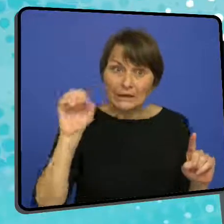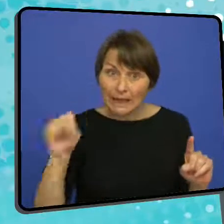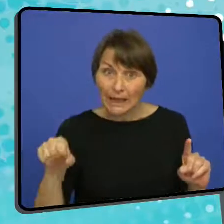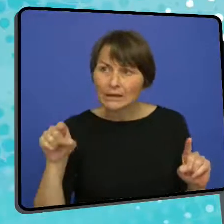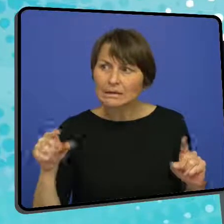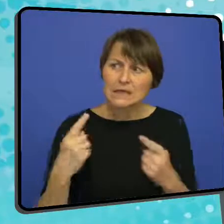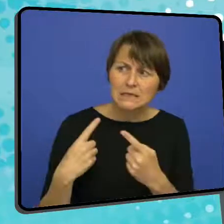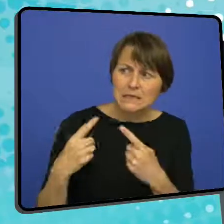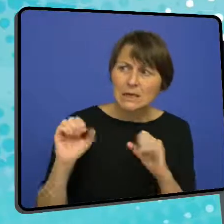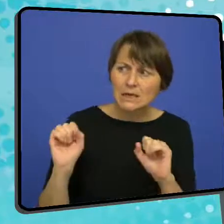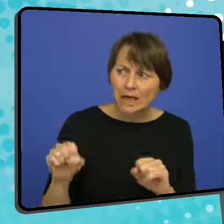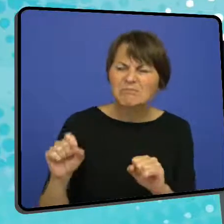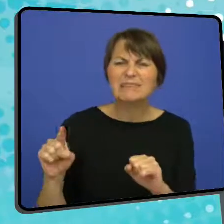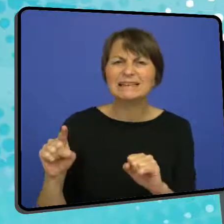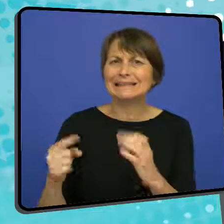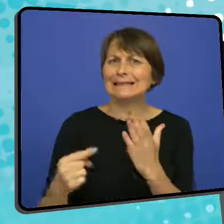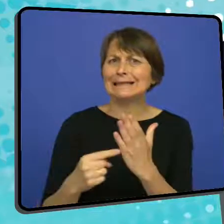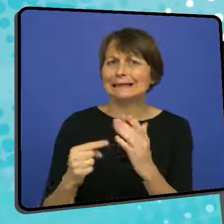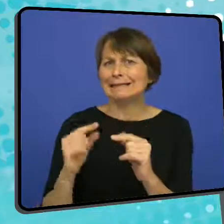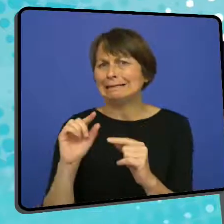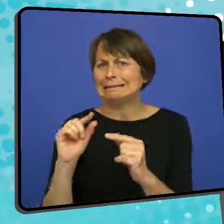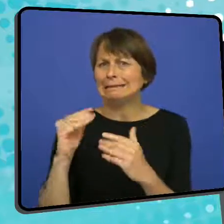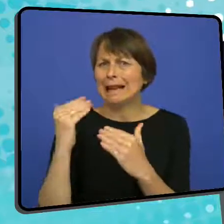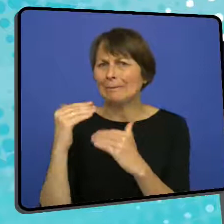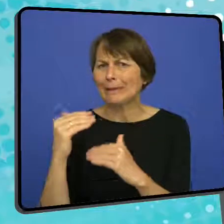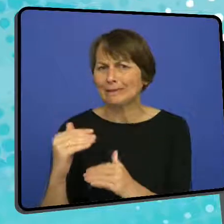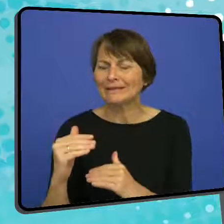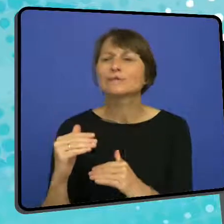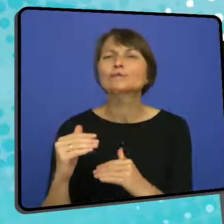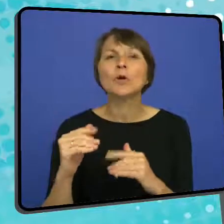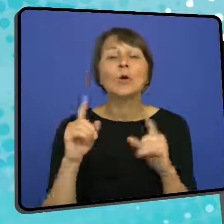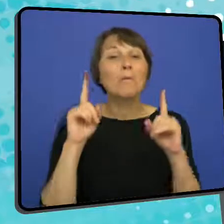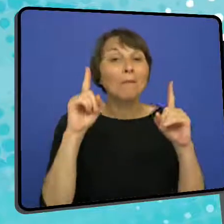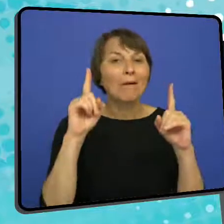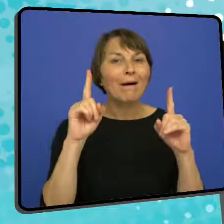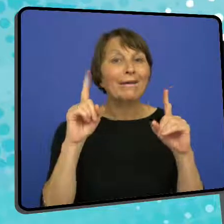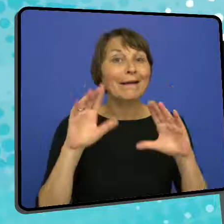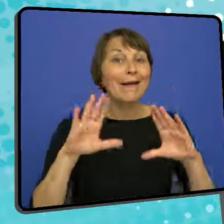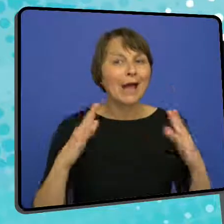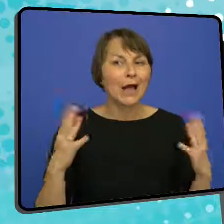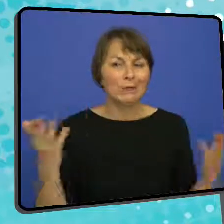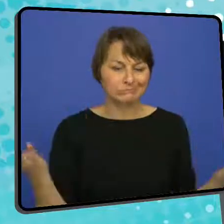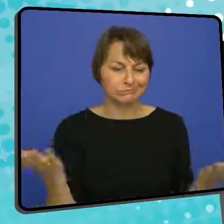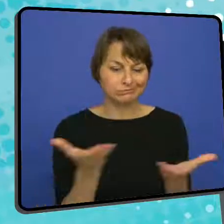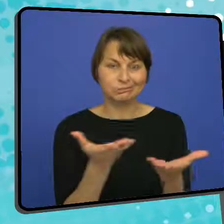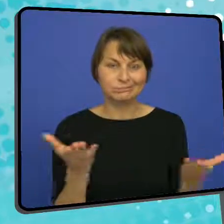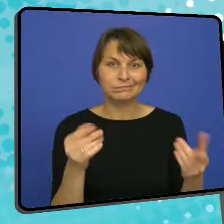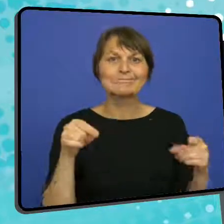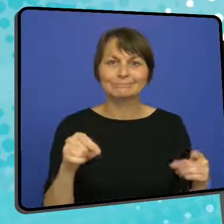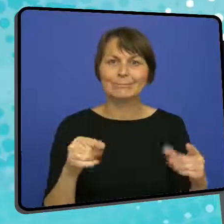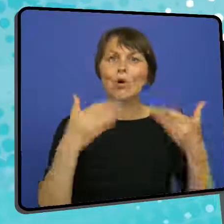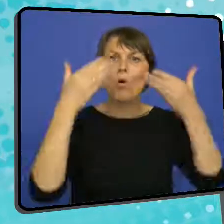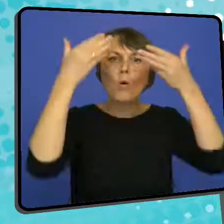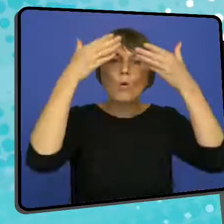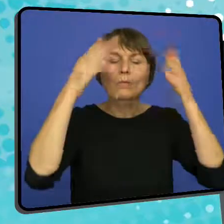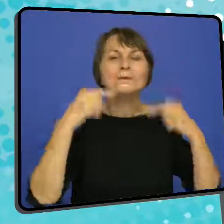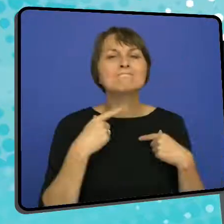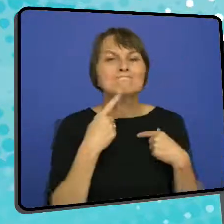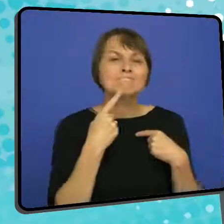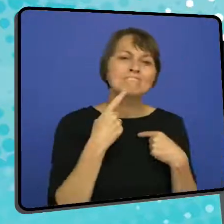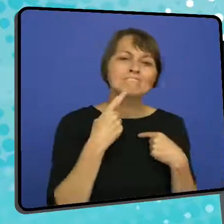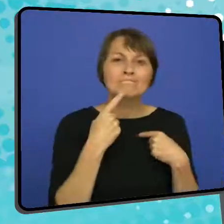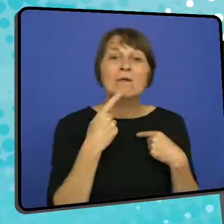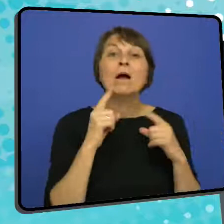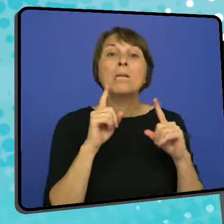But typically that starts kind of with an open mind and based on user input,